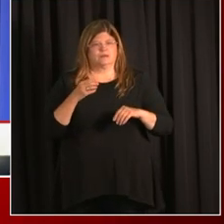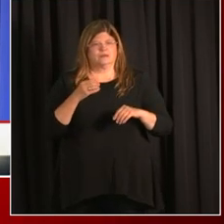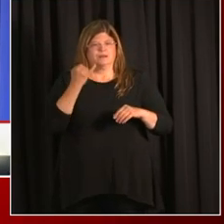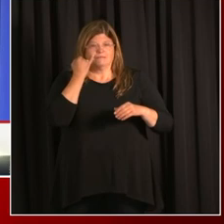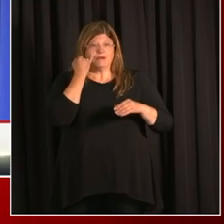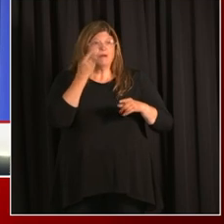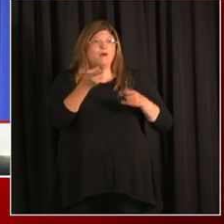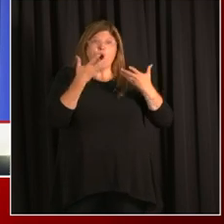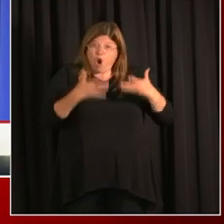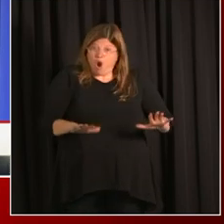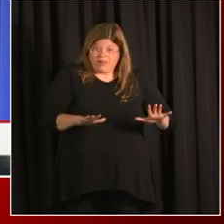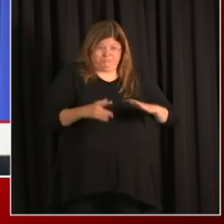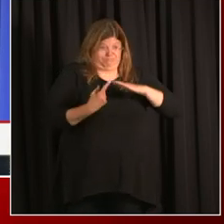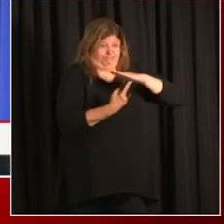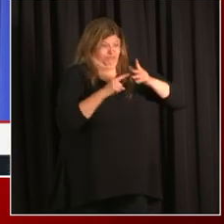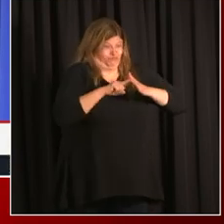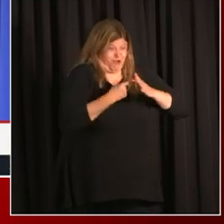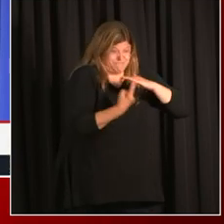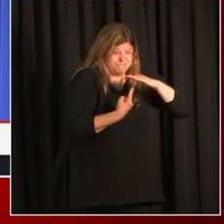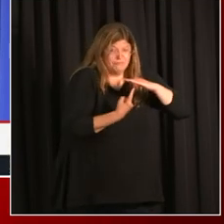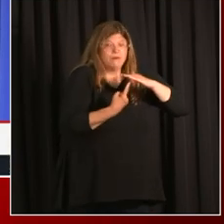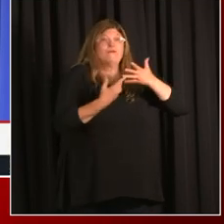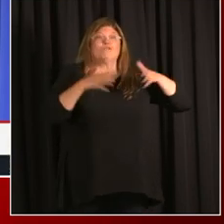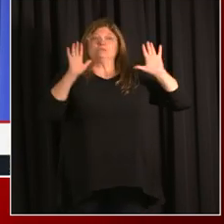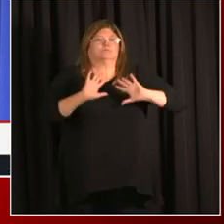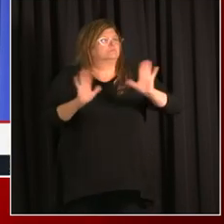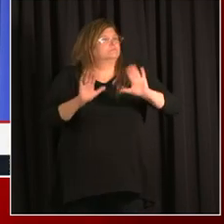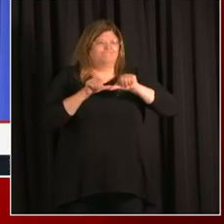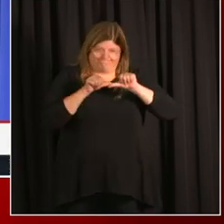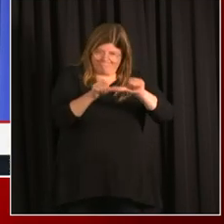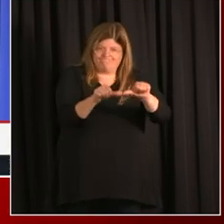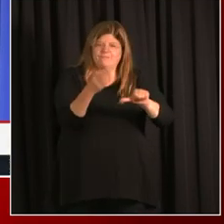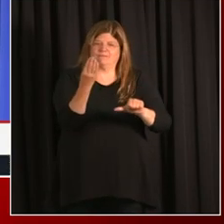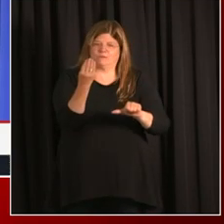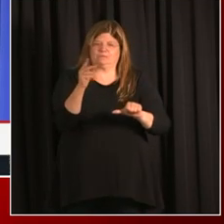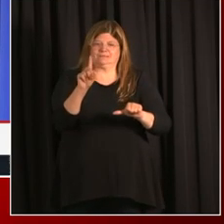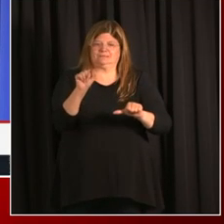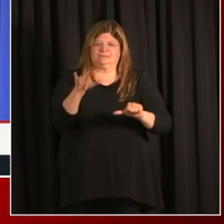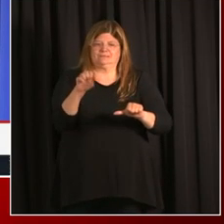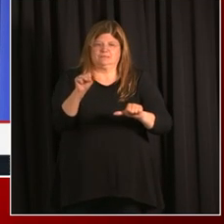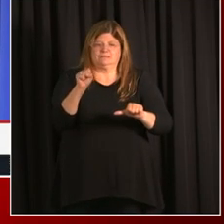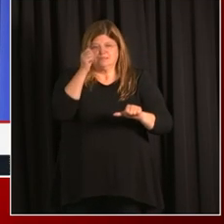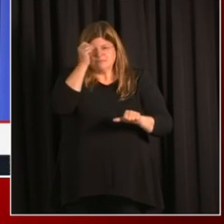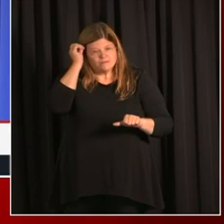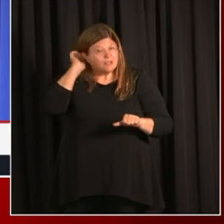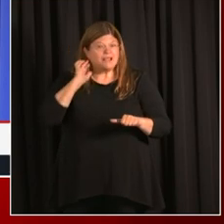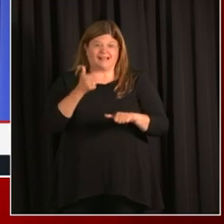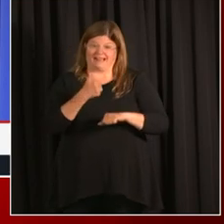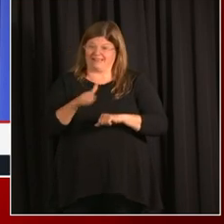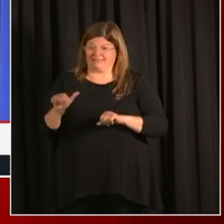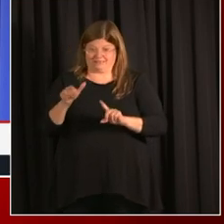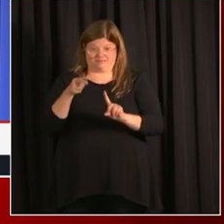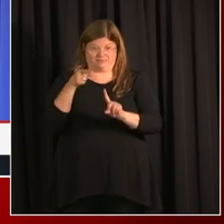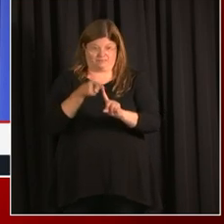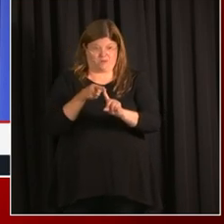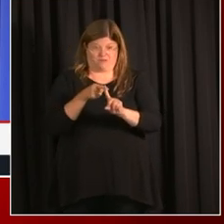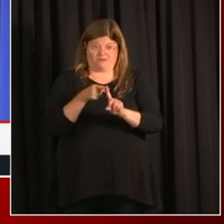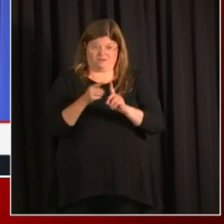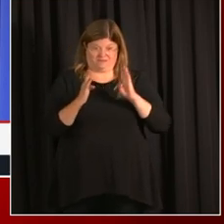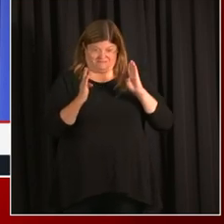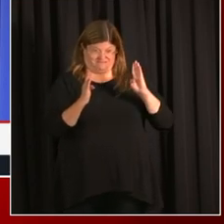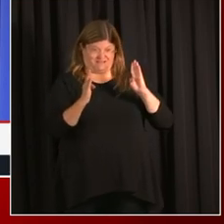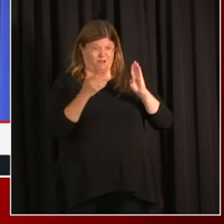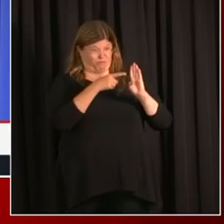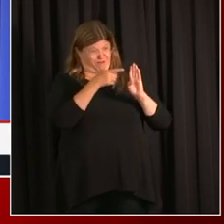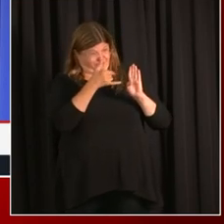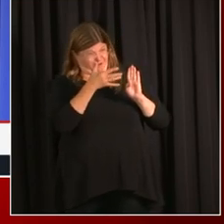updated every 2 weeks on a Monday. If you are in the middle of a 14-day quarantine, when the list is updated, you should continue with